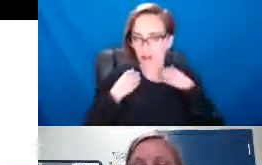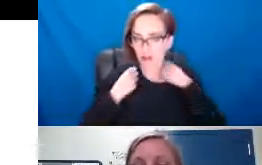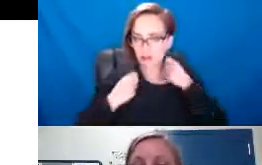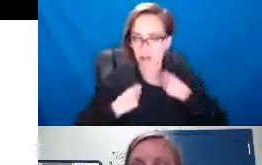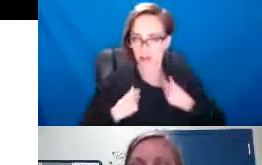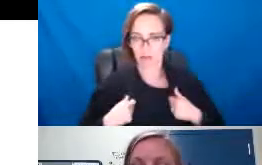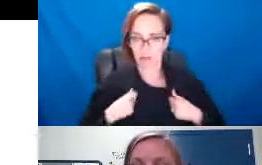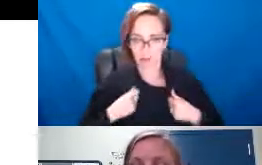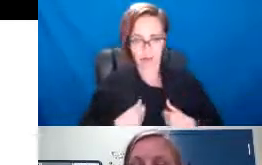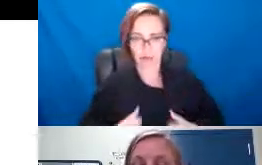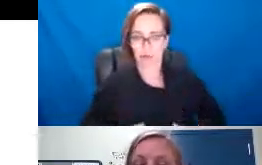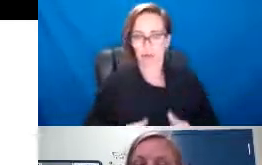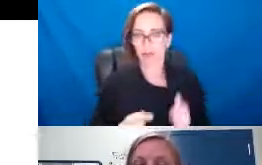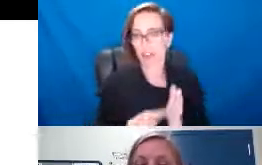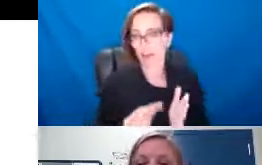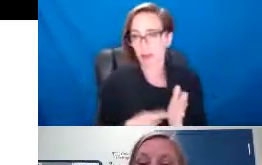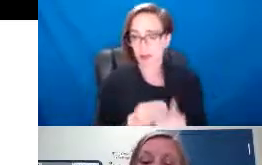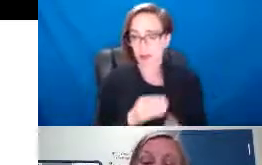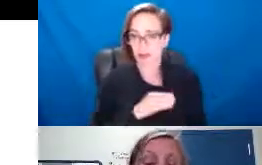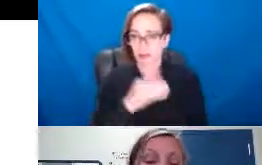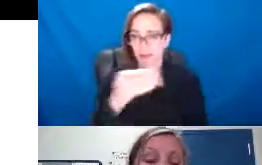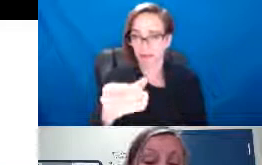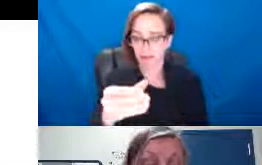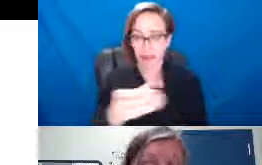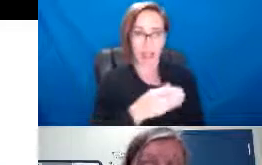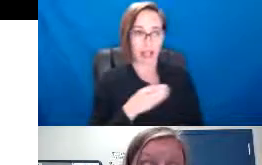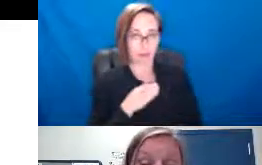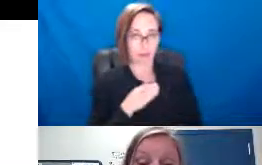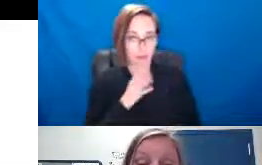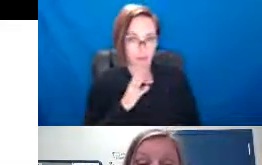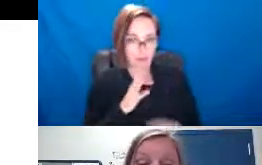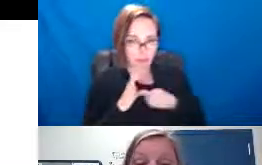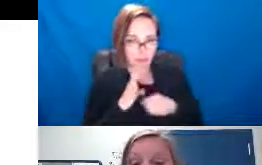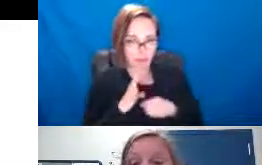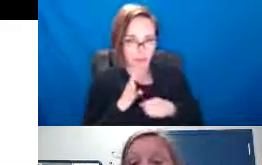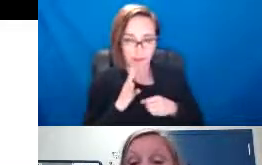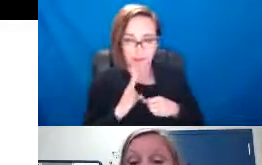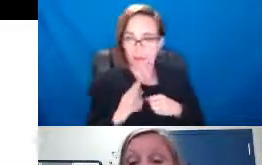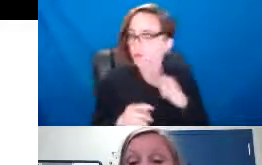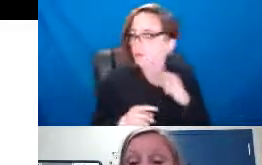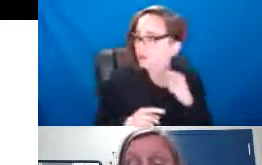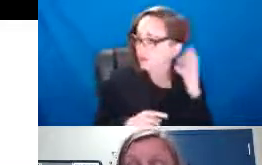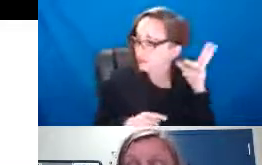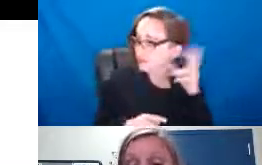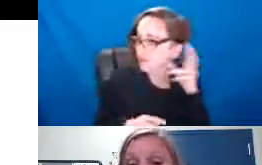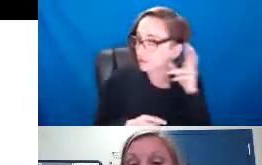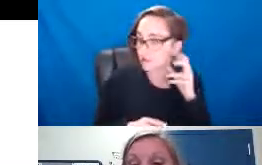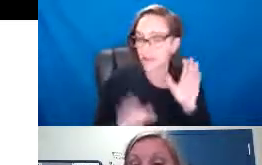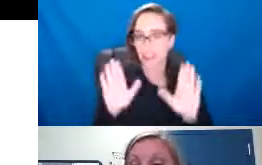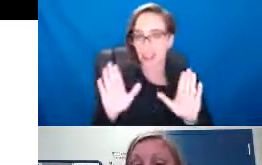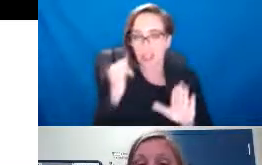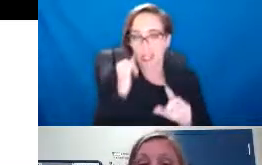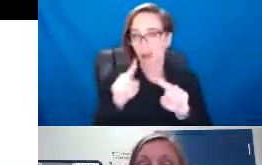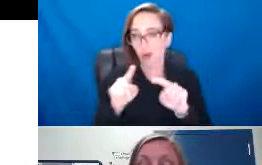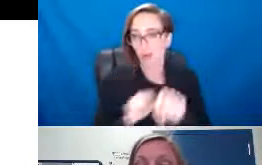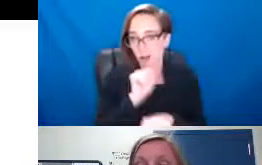the pocket talker and they speak into that. So it works great if you're going to an appointment, or